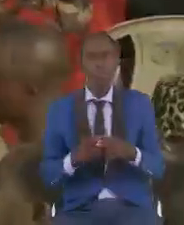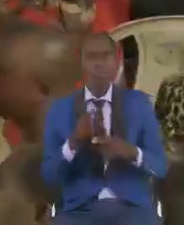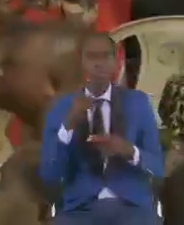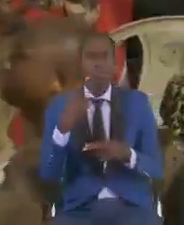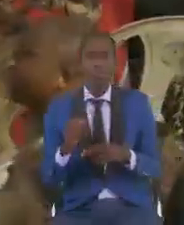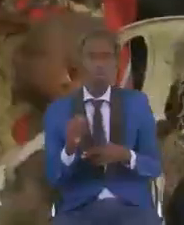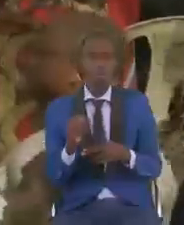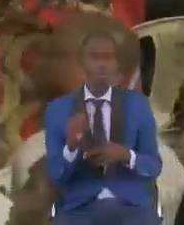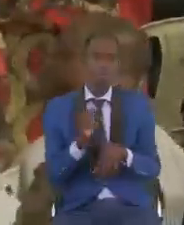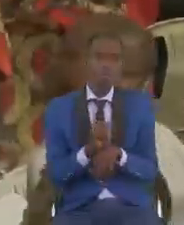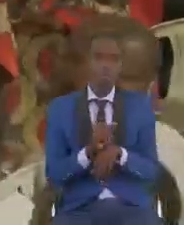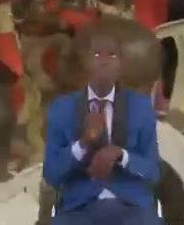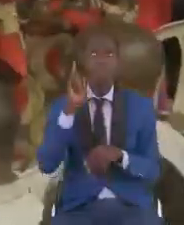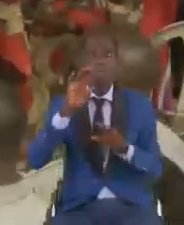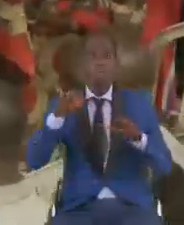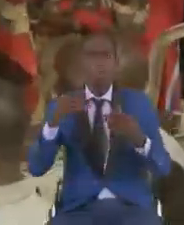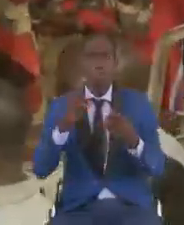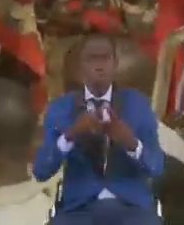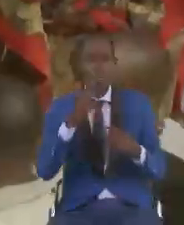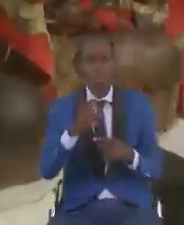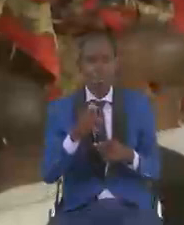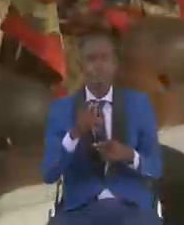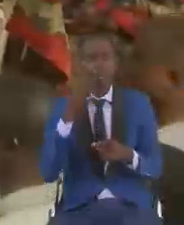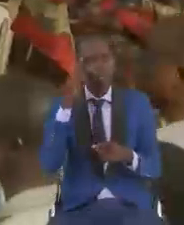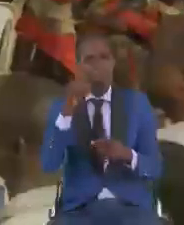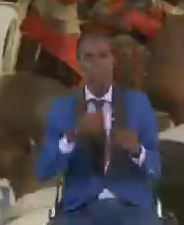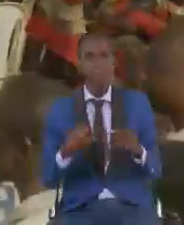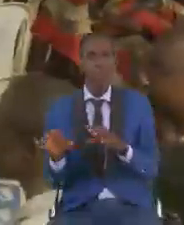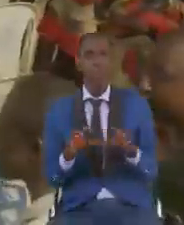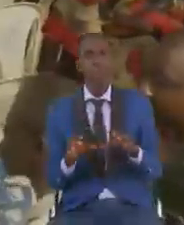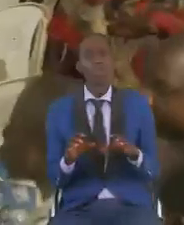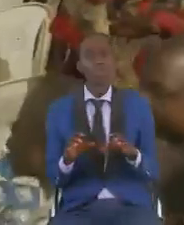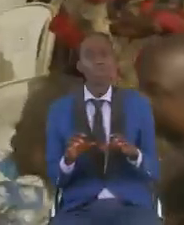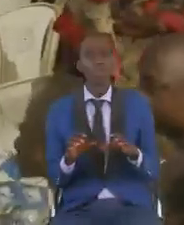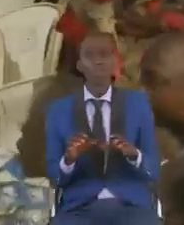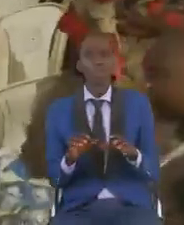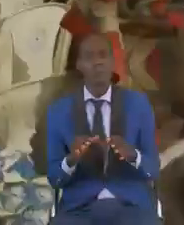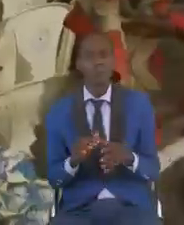what He has appointed for you to do.